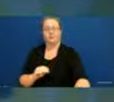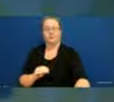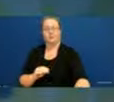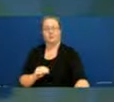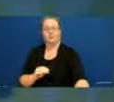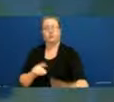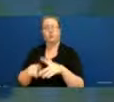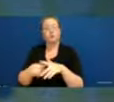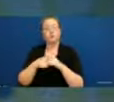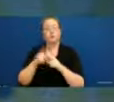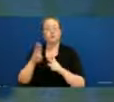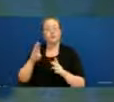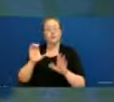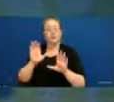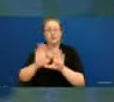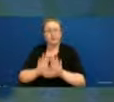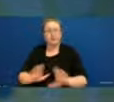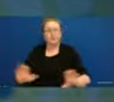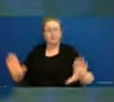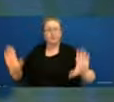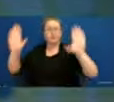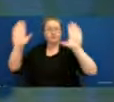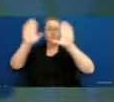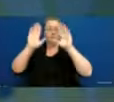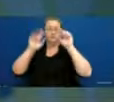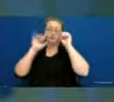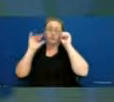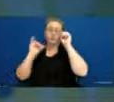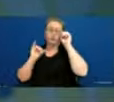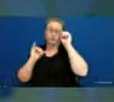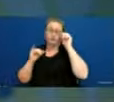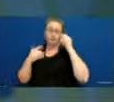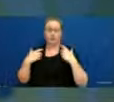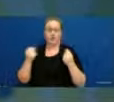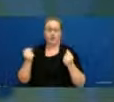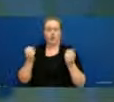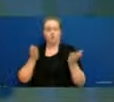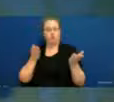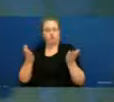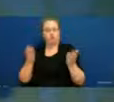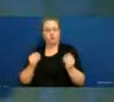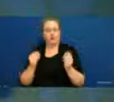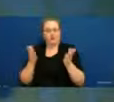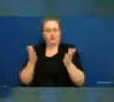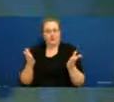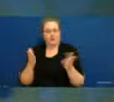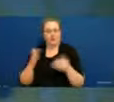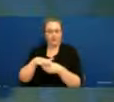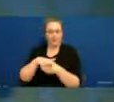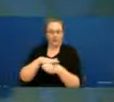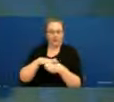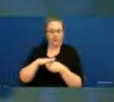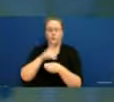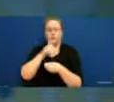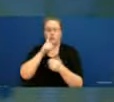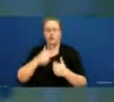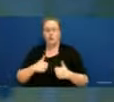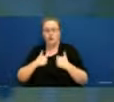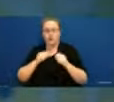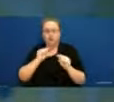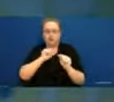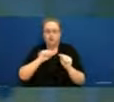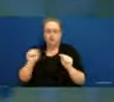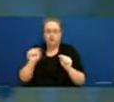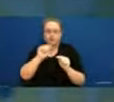of COVID-19 cases by health service delivery area of the case of residents.